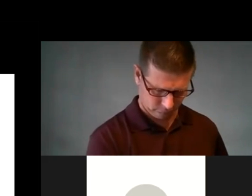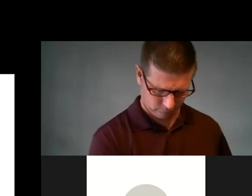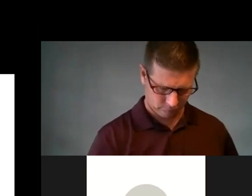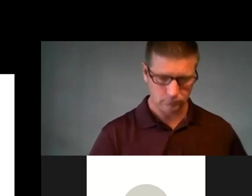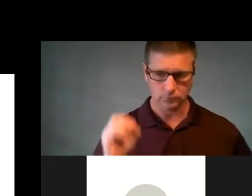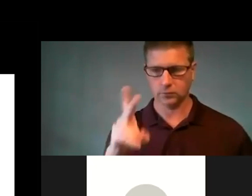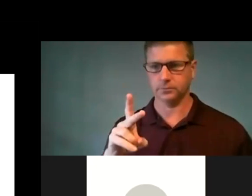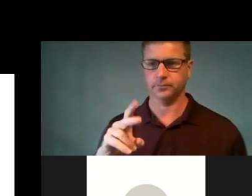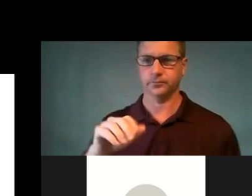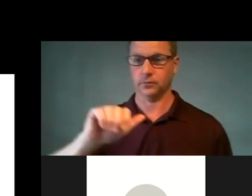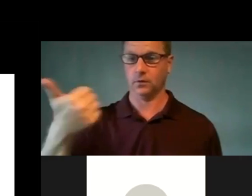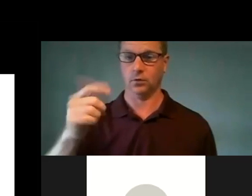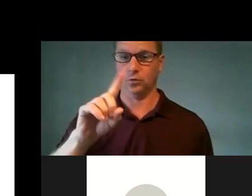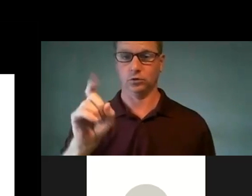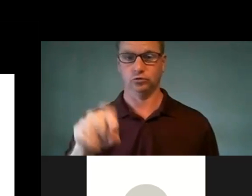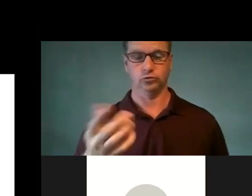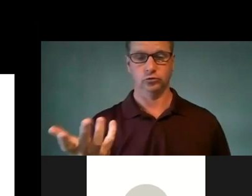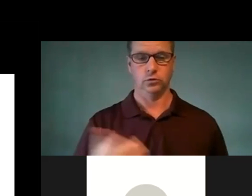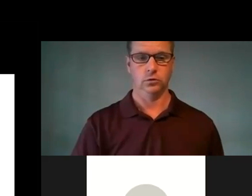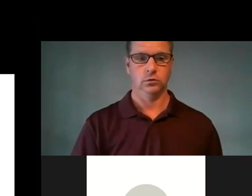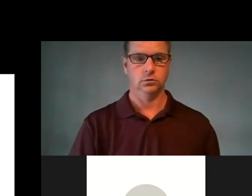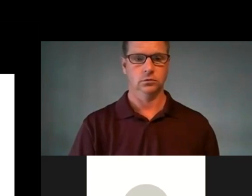Okay, any other questions?